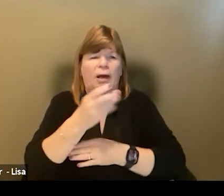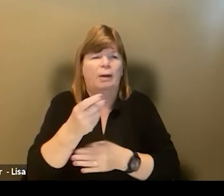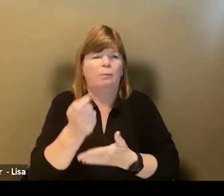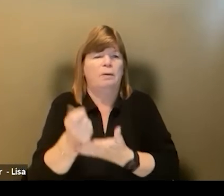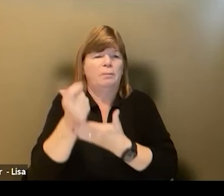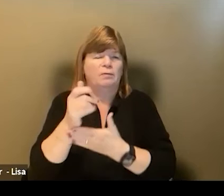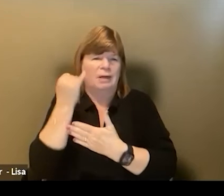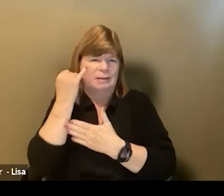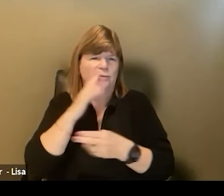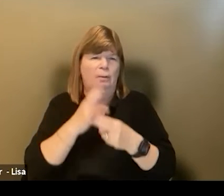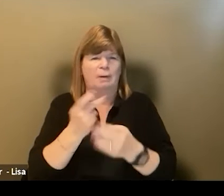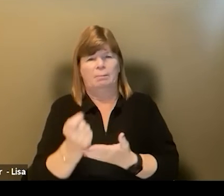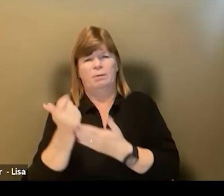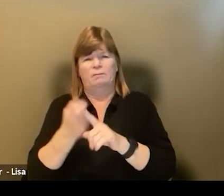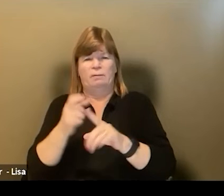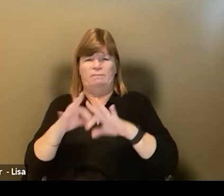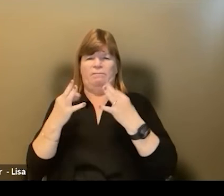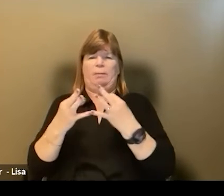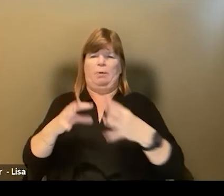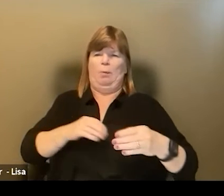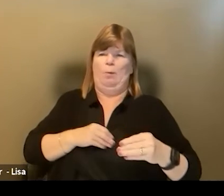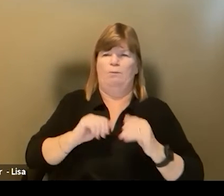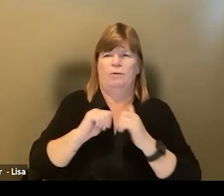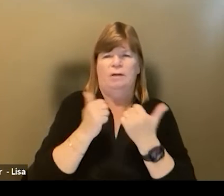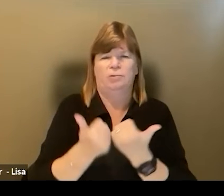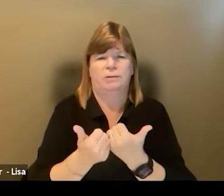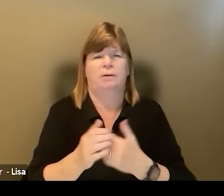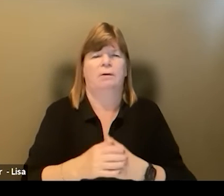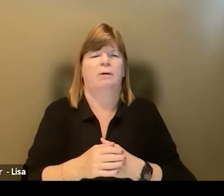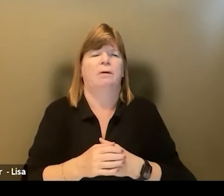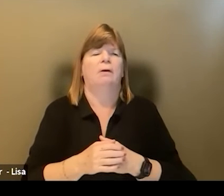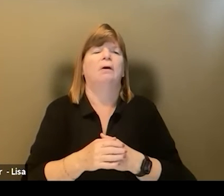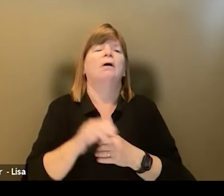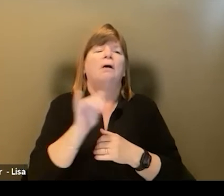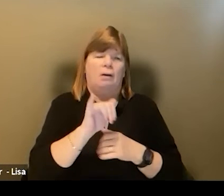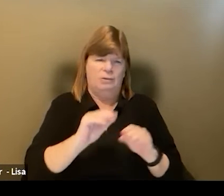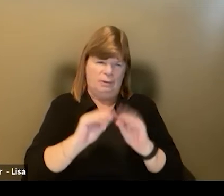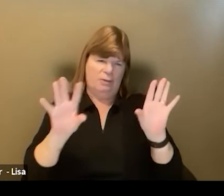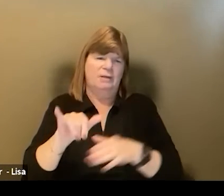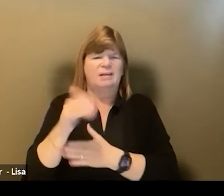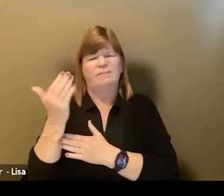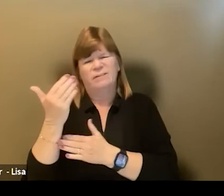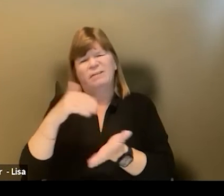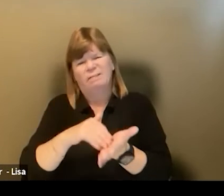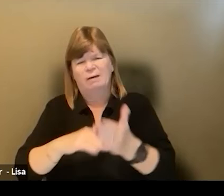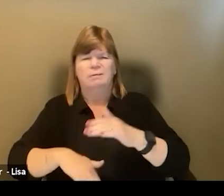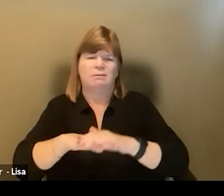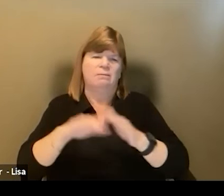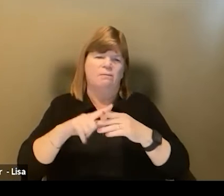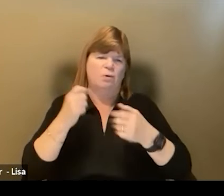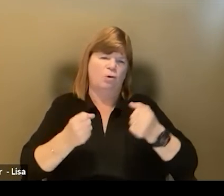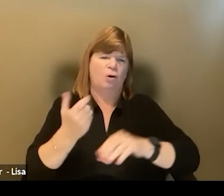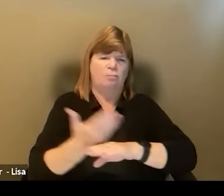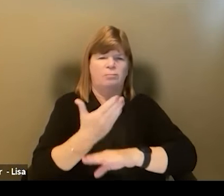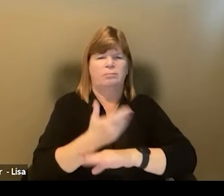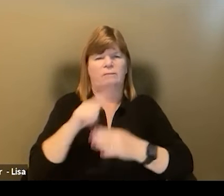the reference to exclusion for family ownership of an agency. This also clarifies that the $15,000 vehicle modification